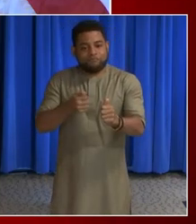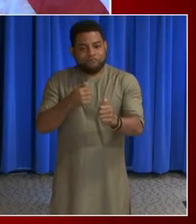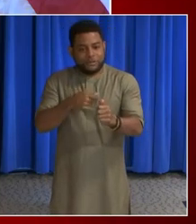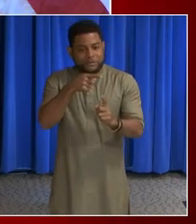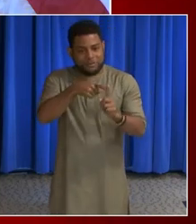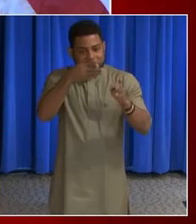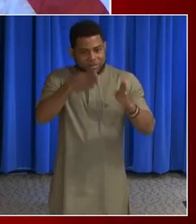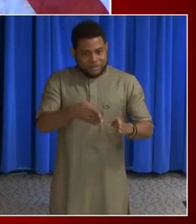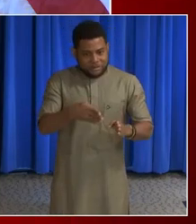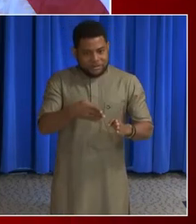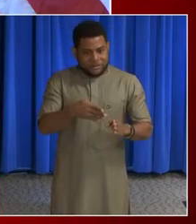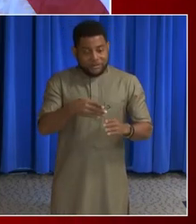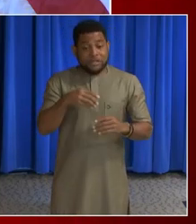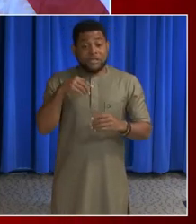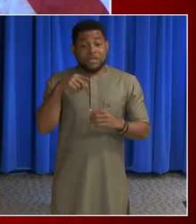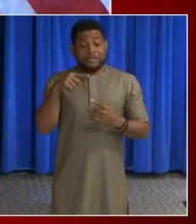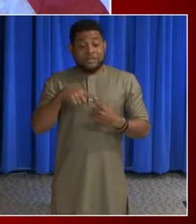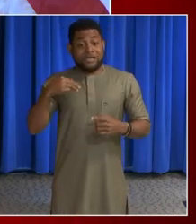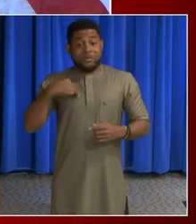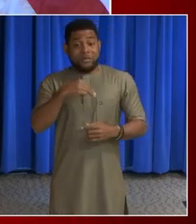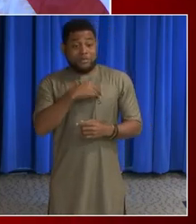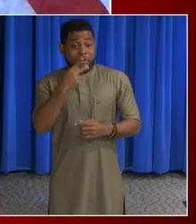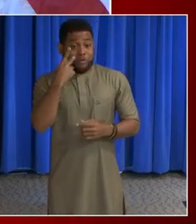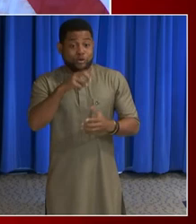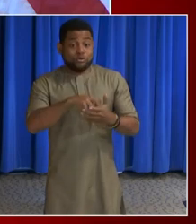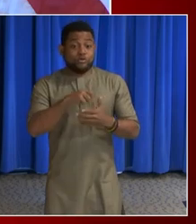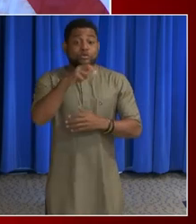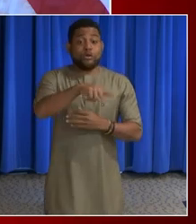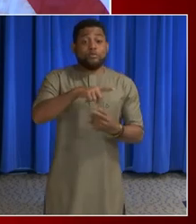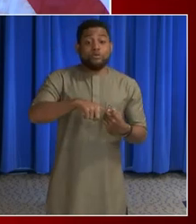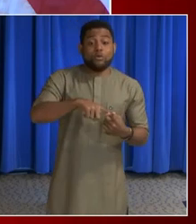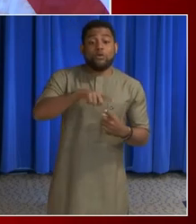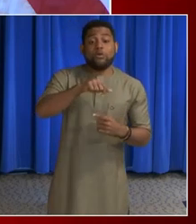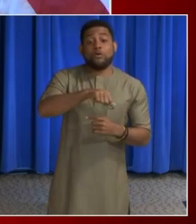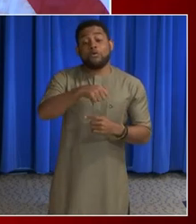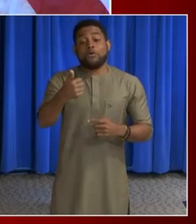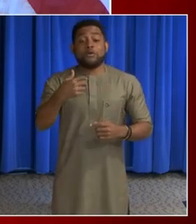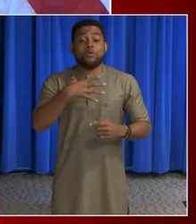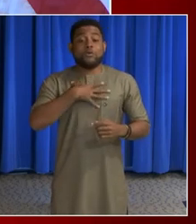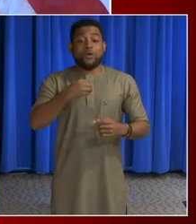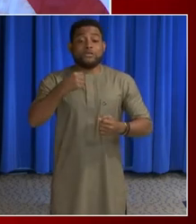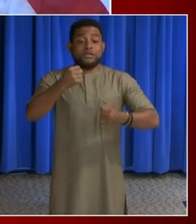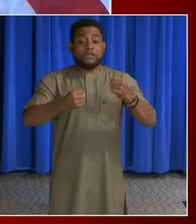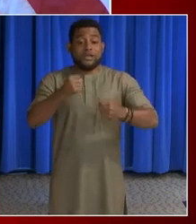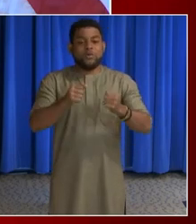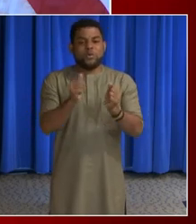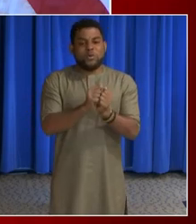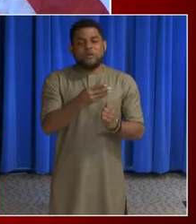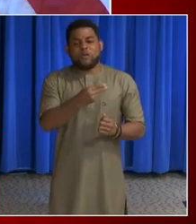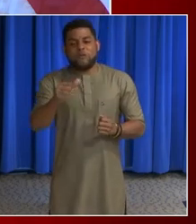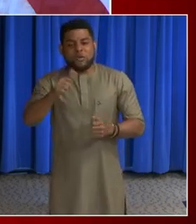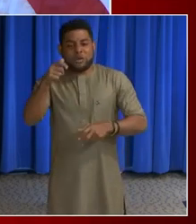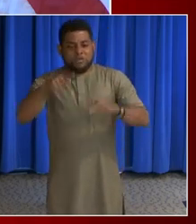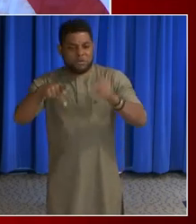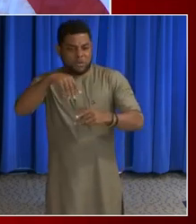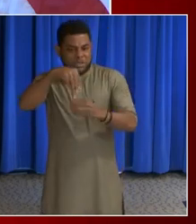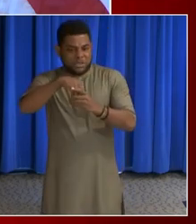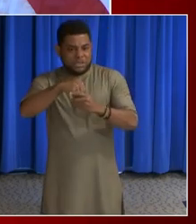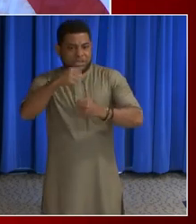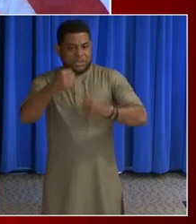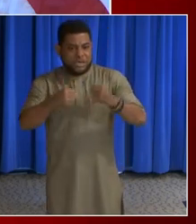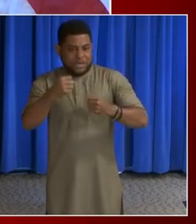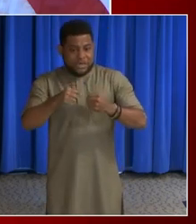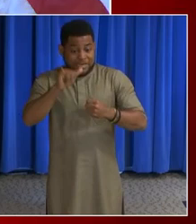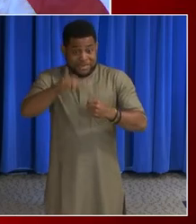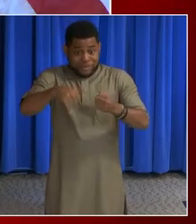members witnessed him jumping into a white sedan with several other people inside of the vehicle. The vehicle sped off.